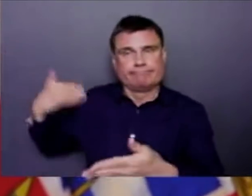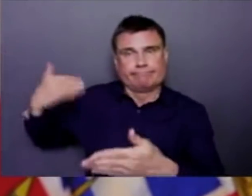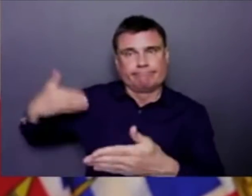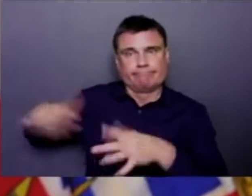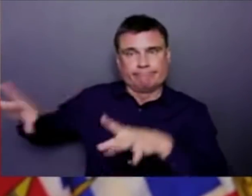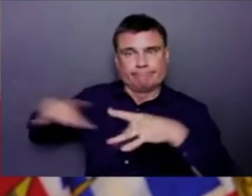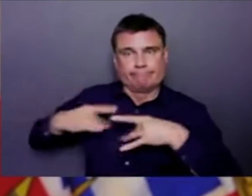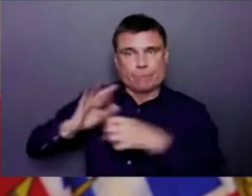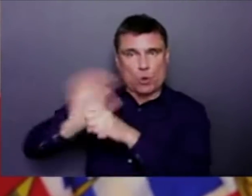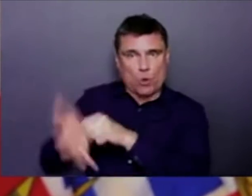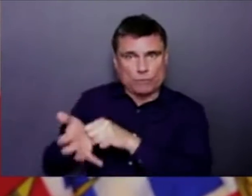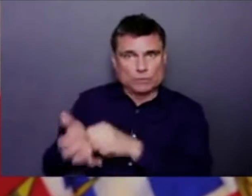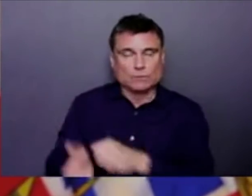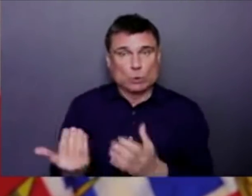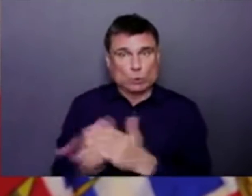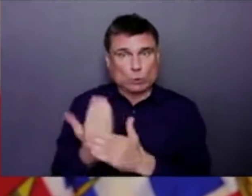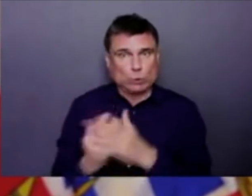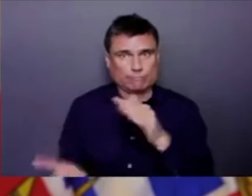almost a week,